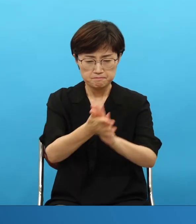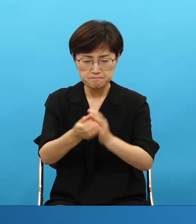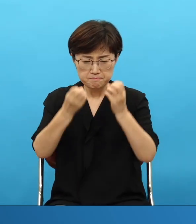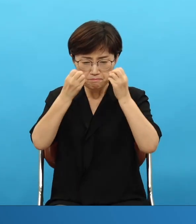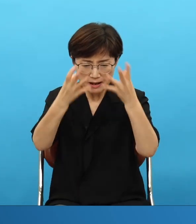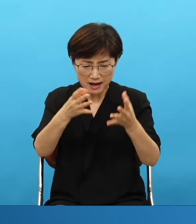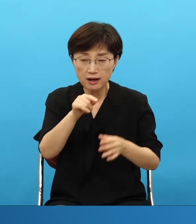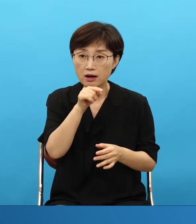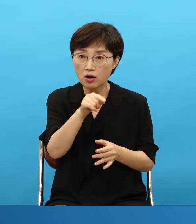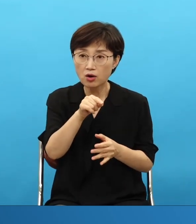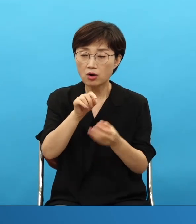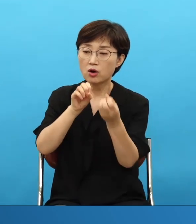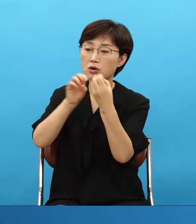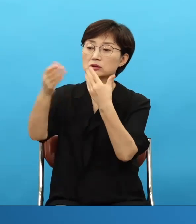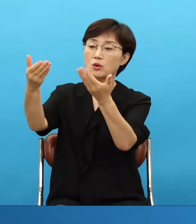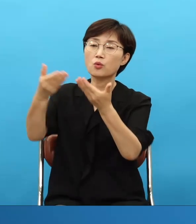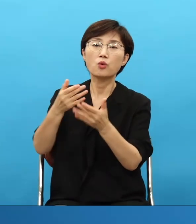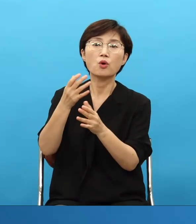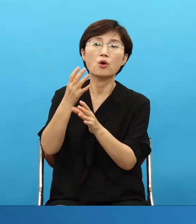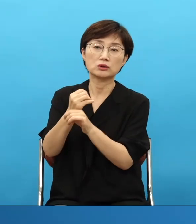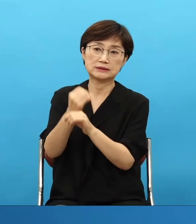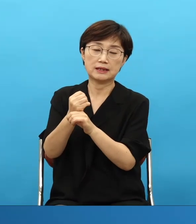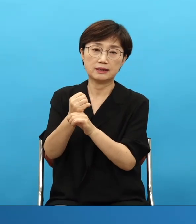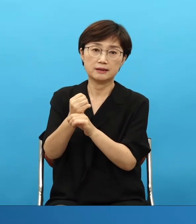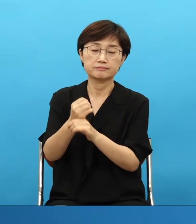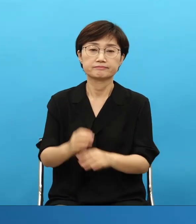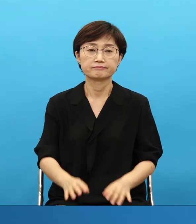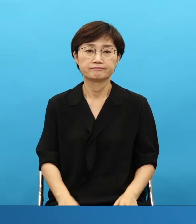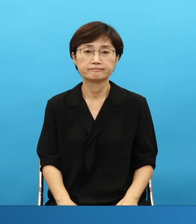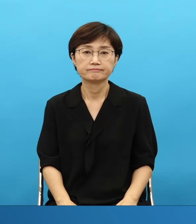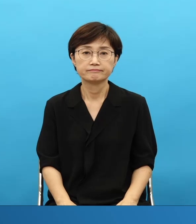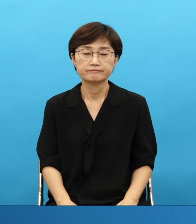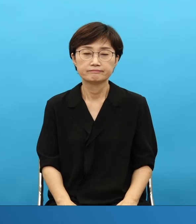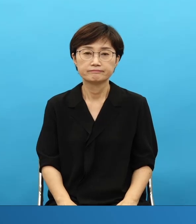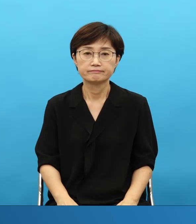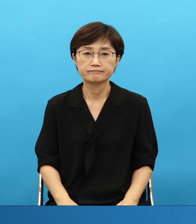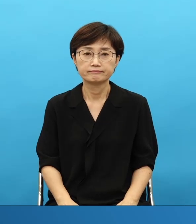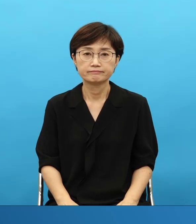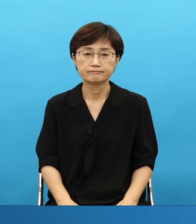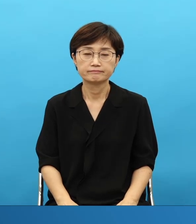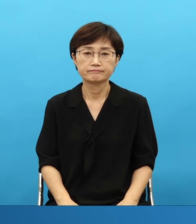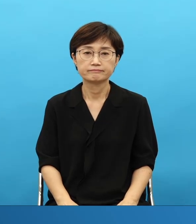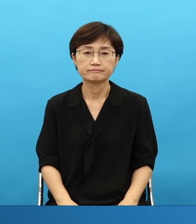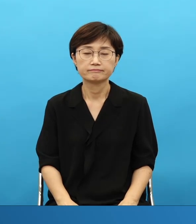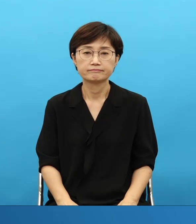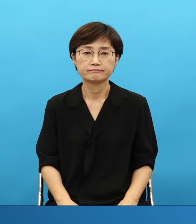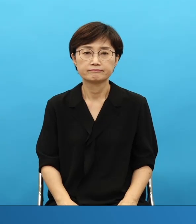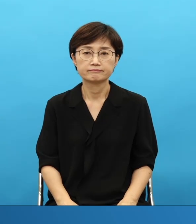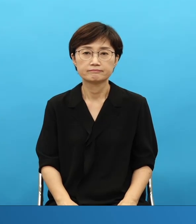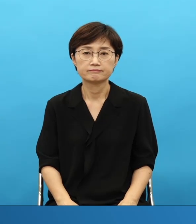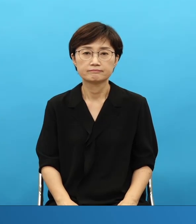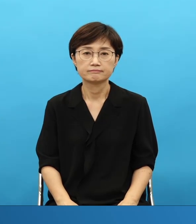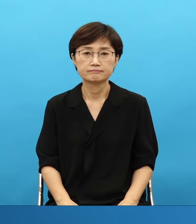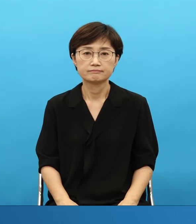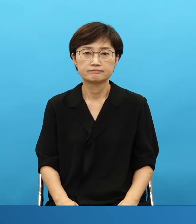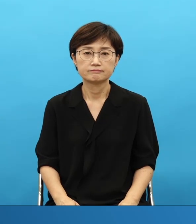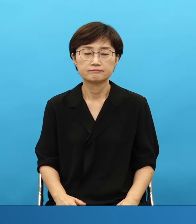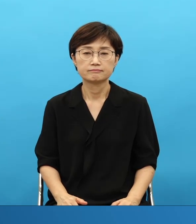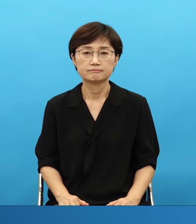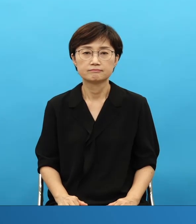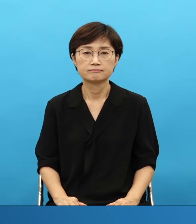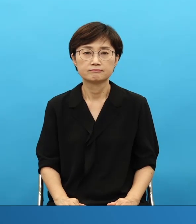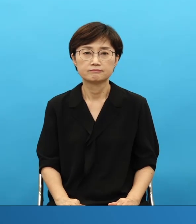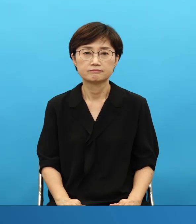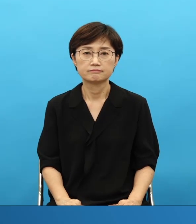there will be a short video of RTS, and the RTS principal Reverend Yu will proclaim the sermon titled, When Does the Answer of the Recreation of the